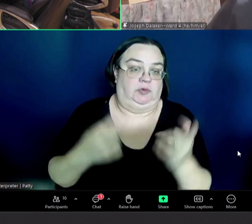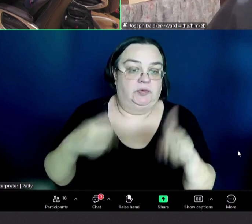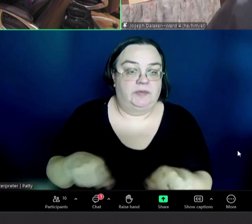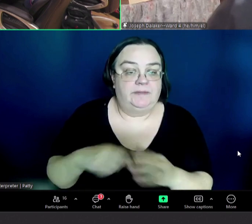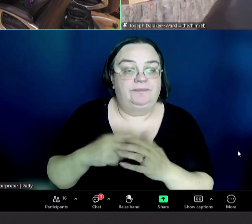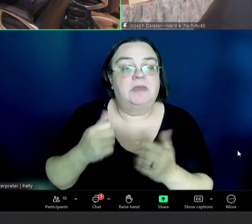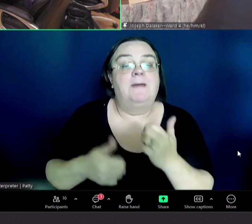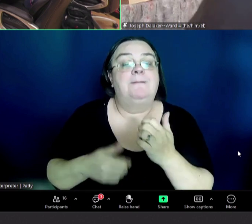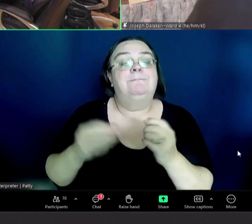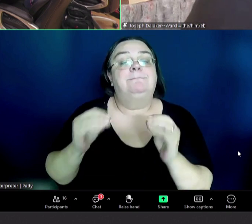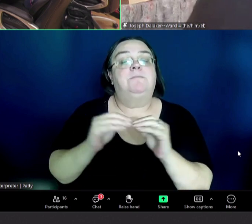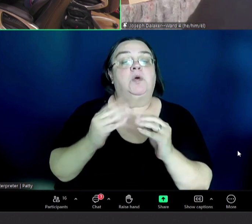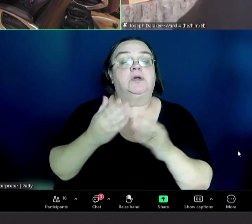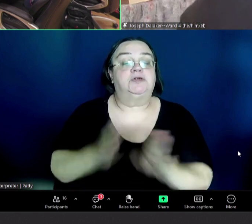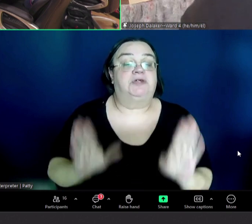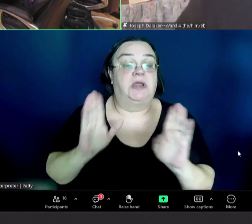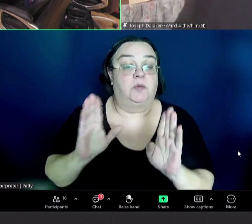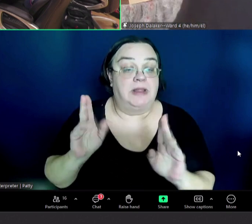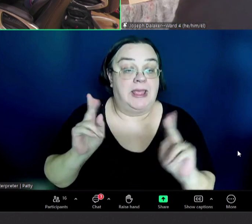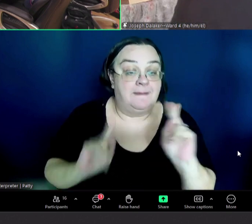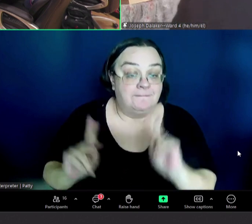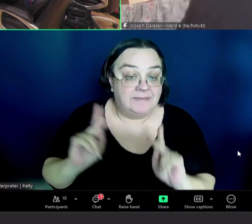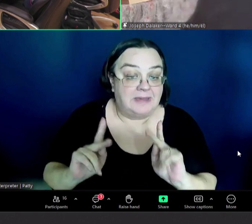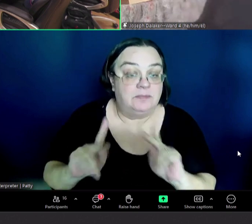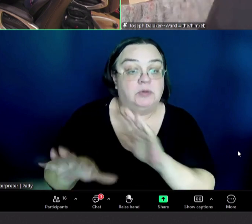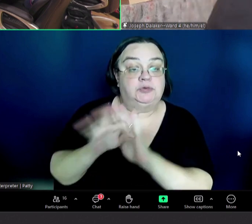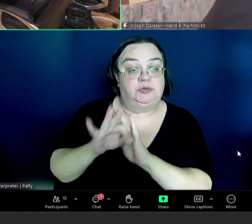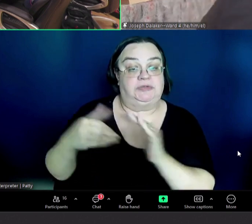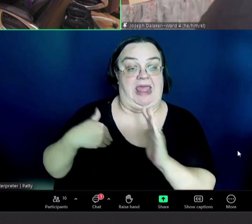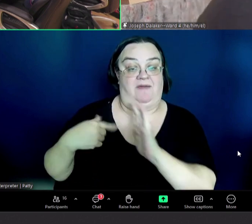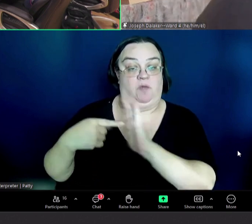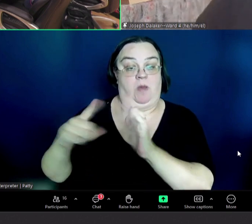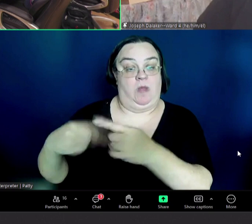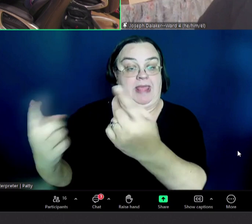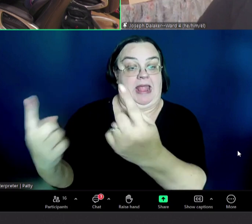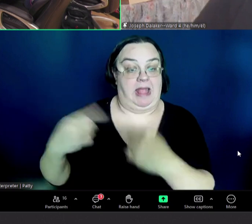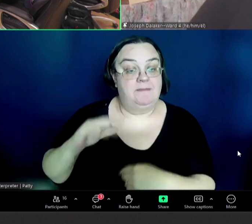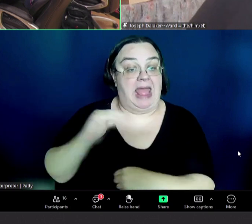have representation when they come to our office, and that is certainly a choice the public can make.